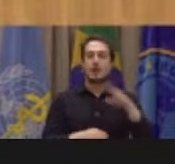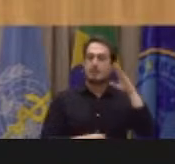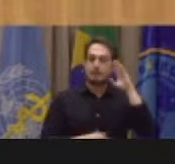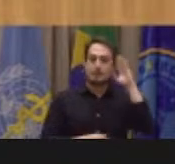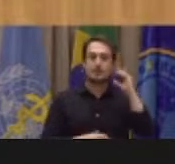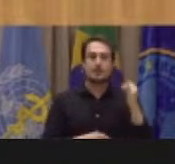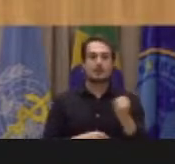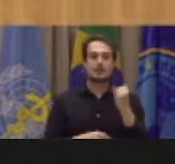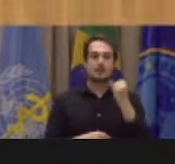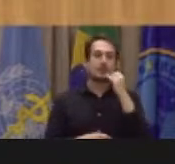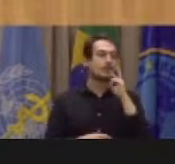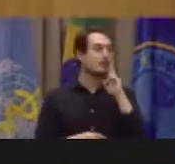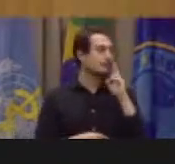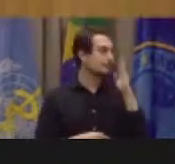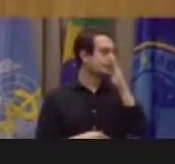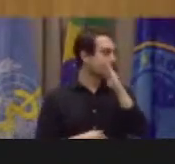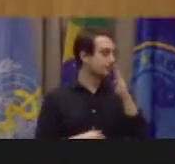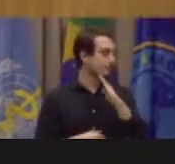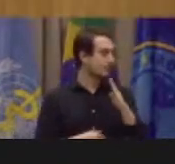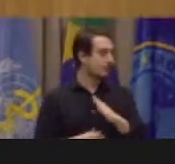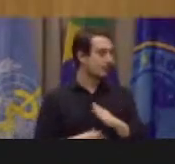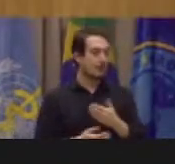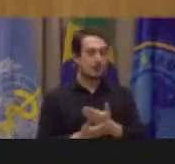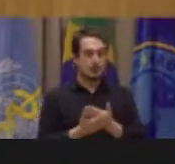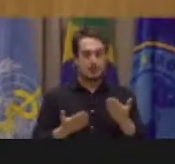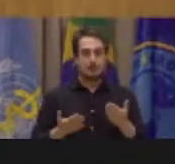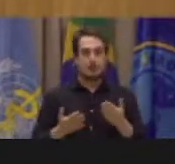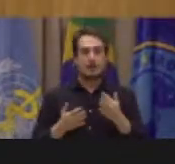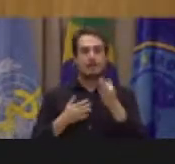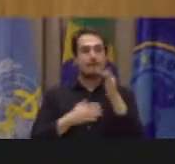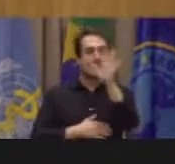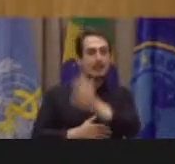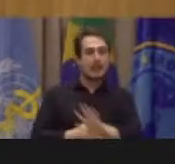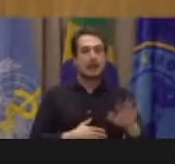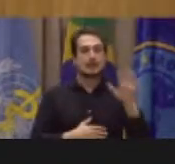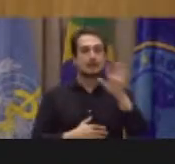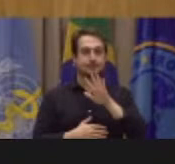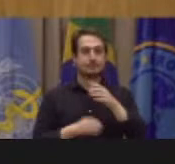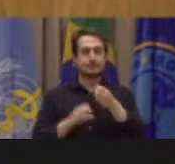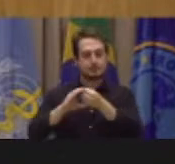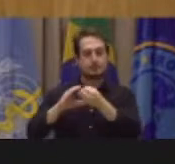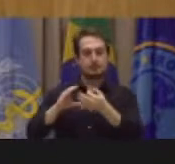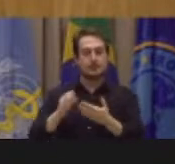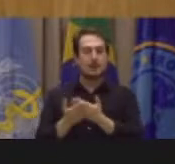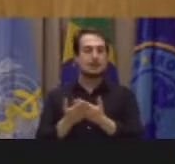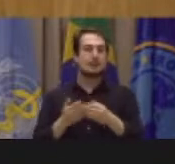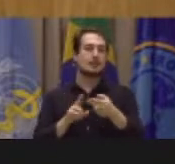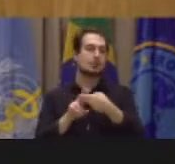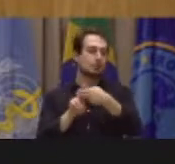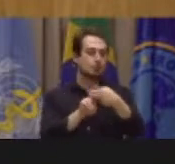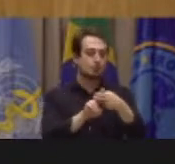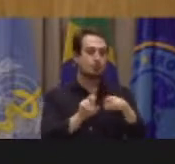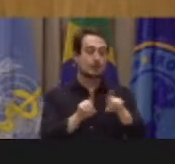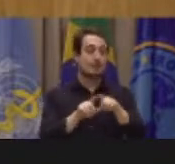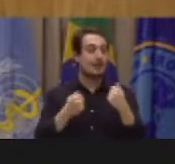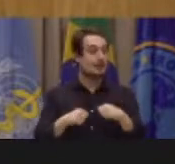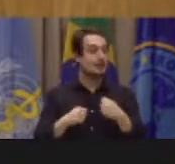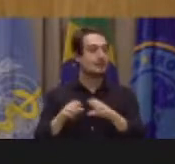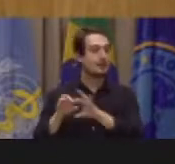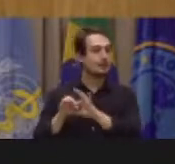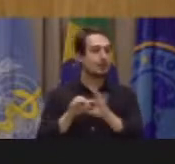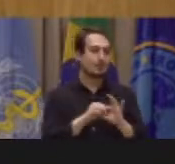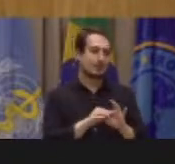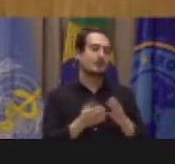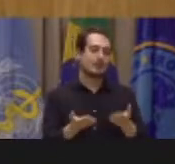researcher, and this was responsible for the Brazilian response. It was very necessary in